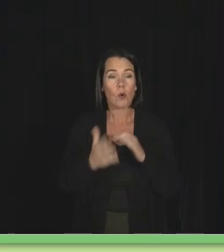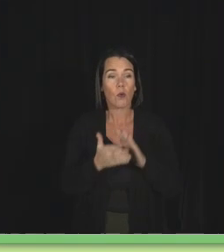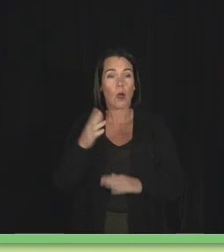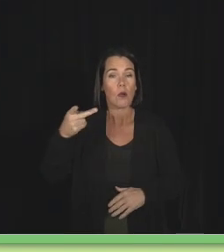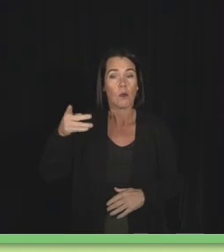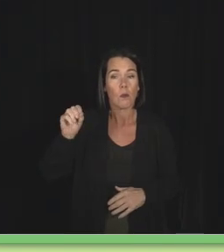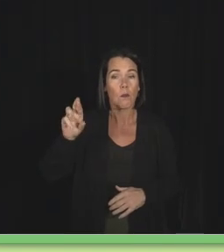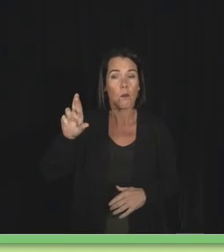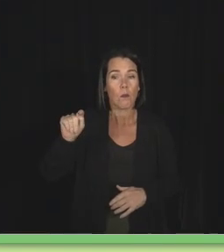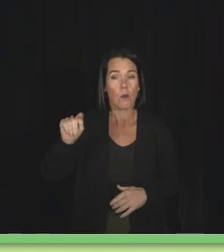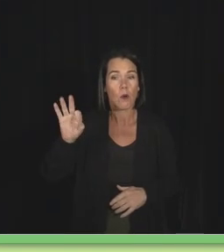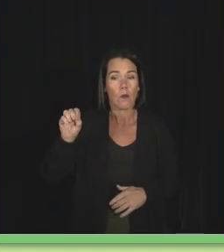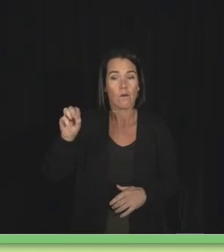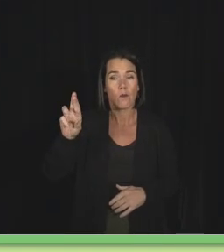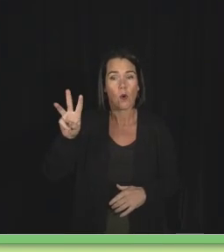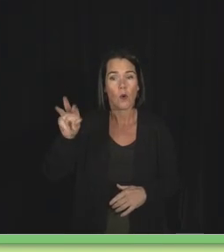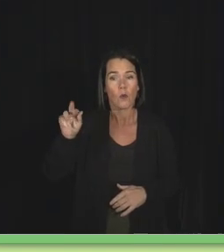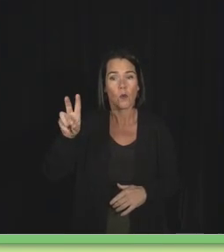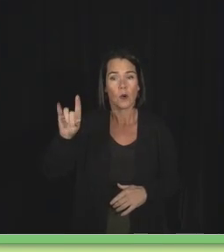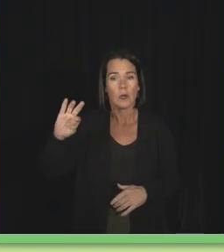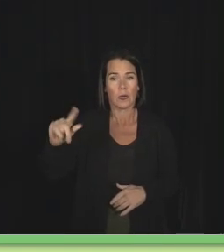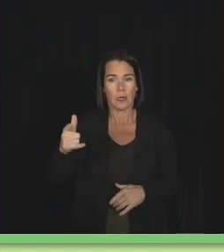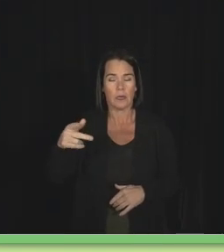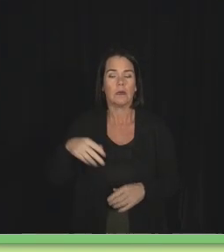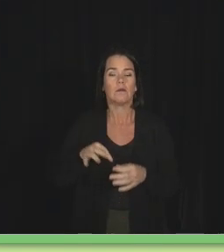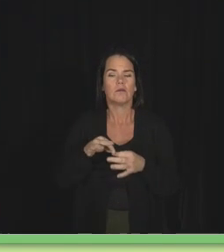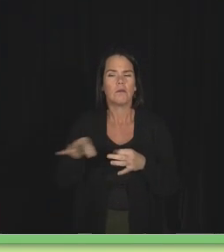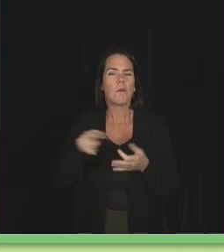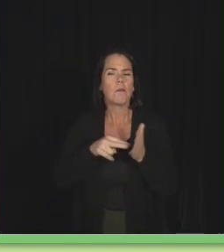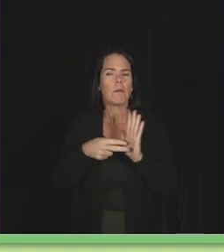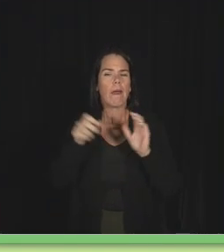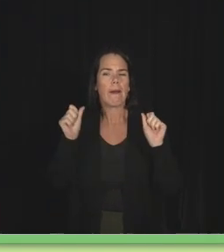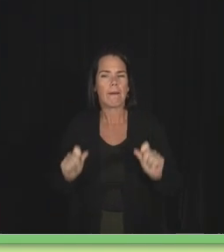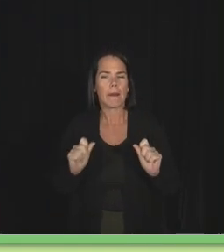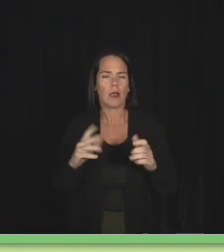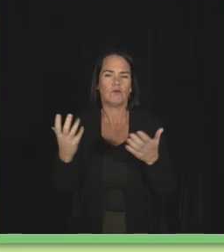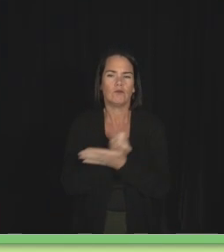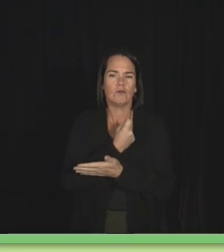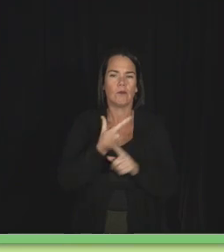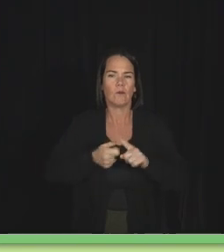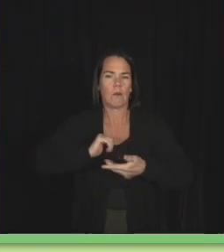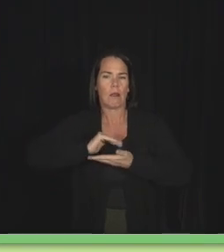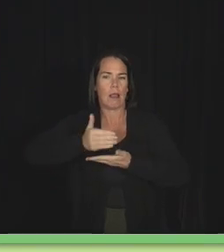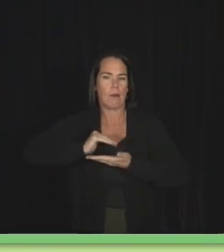that I can access the service from my laptop.